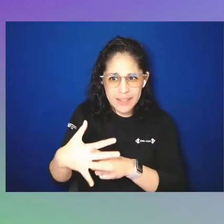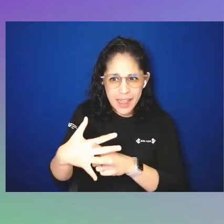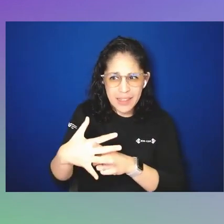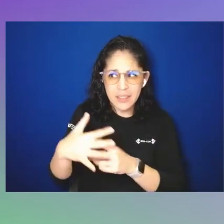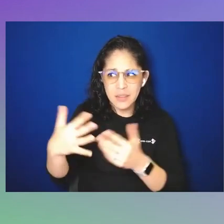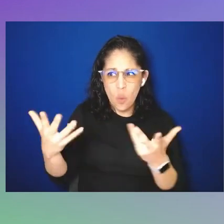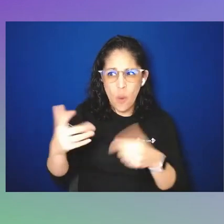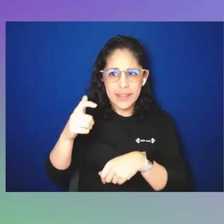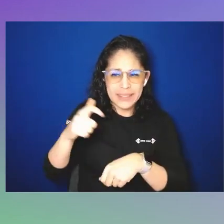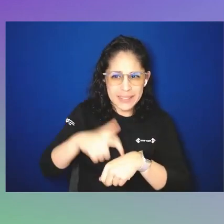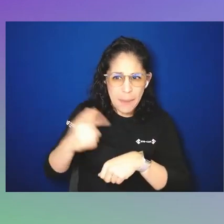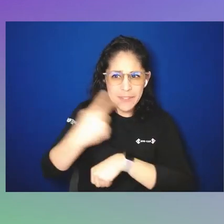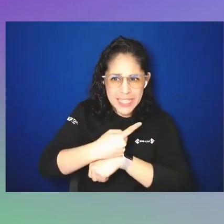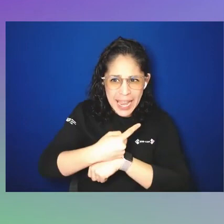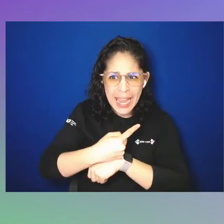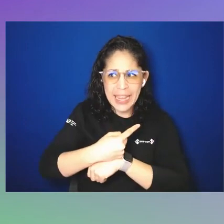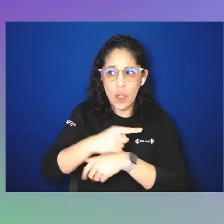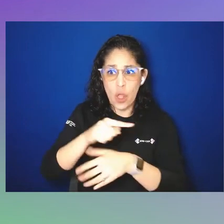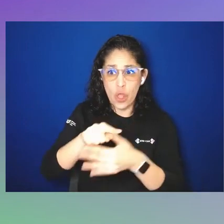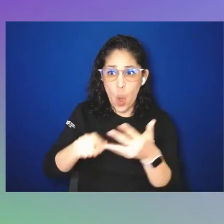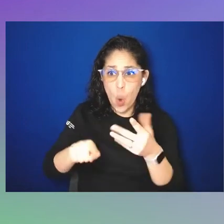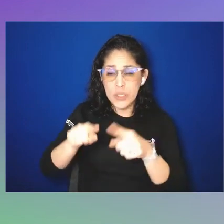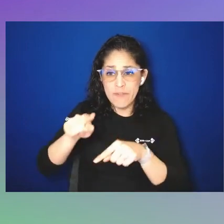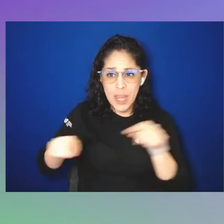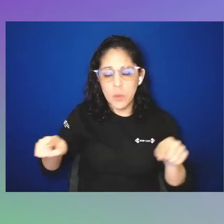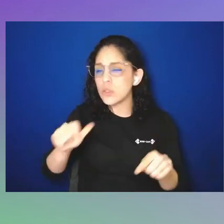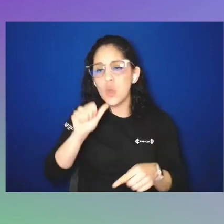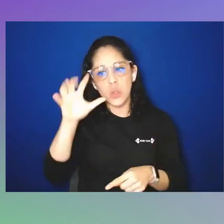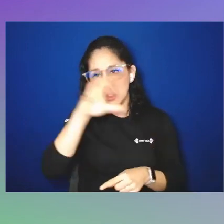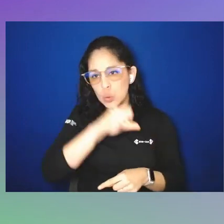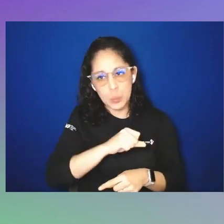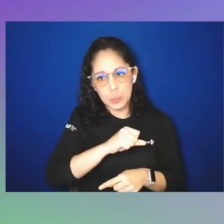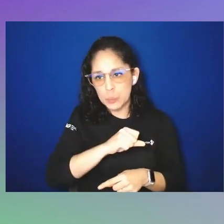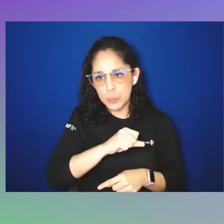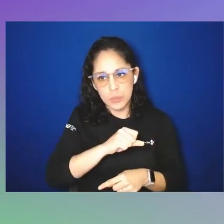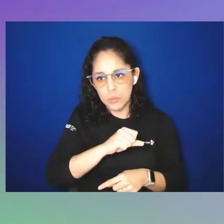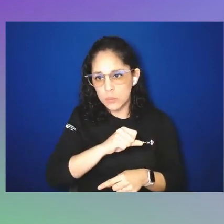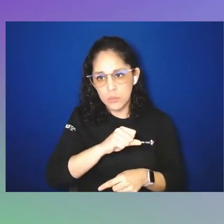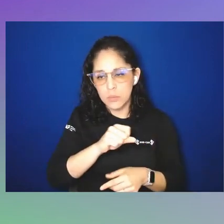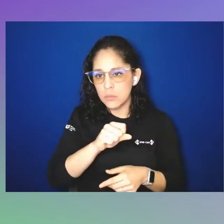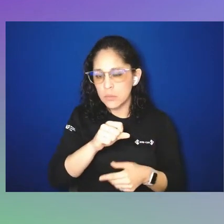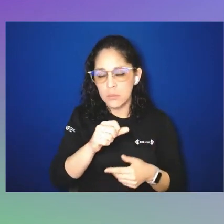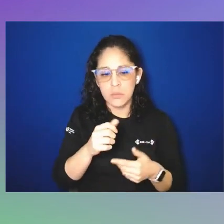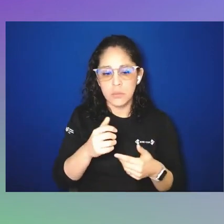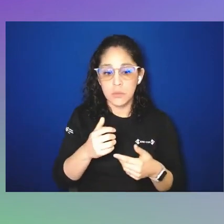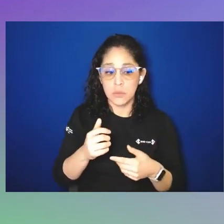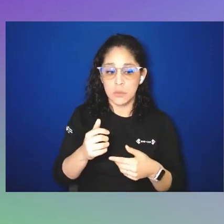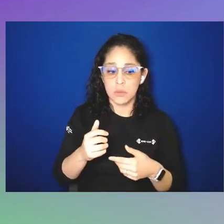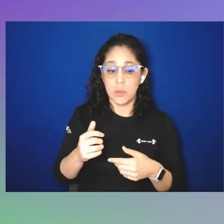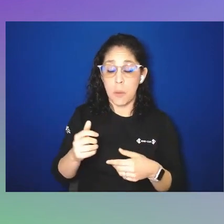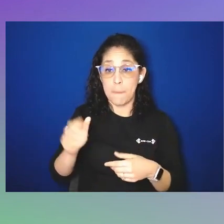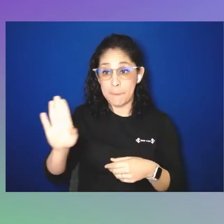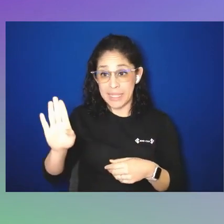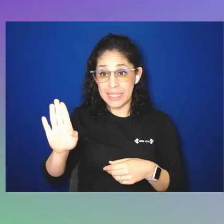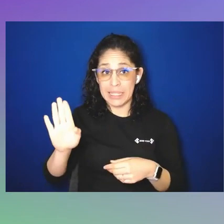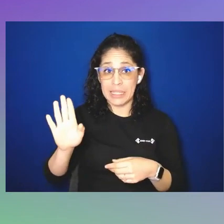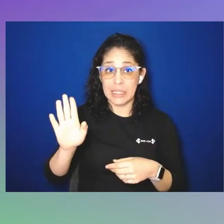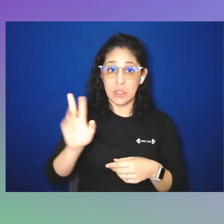of day or any of those variables. So yeah, in business to business cases, you're going to